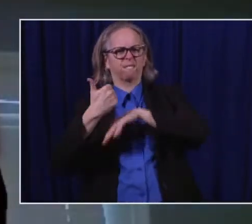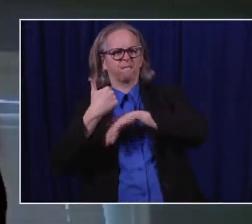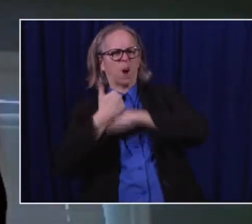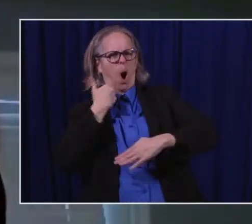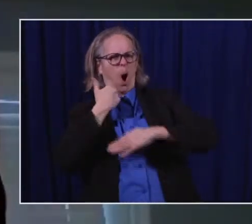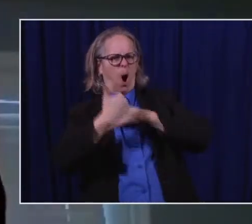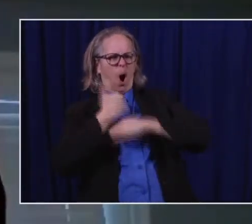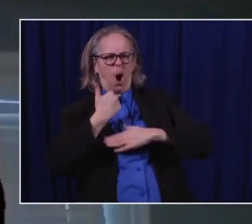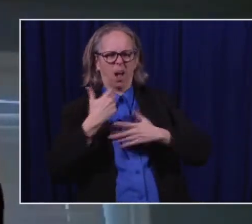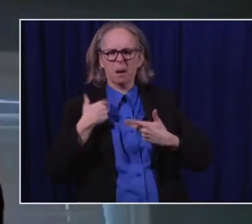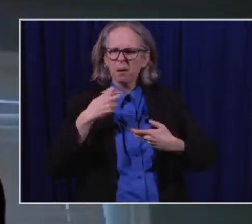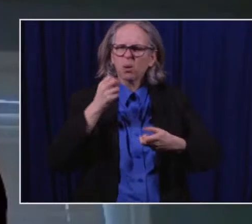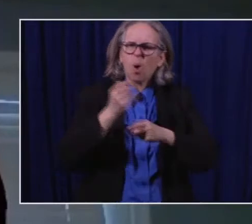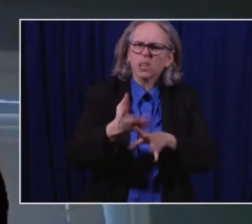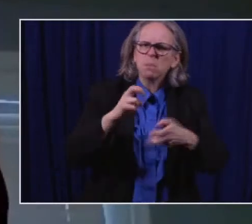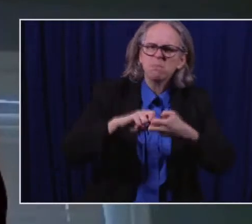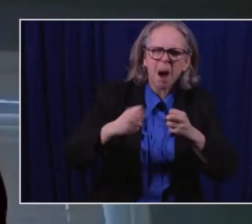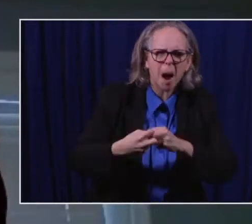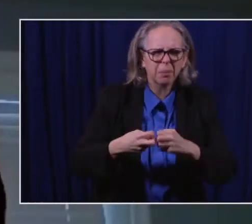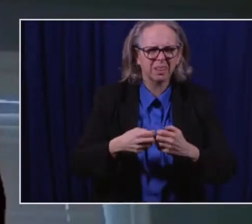friends. You can call the Ohio Care Line at